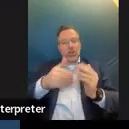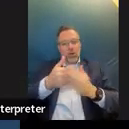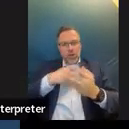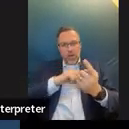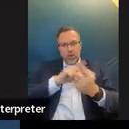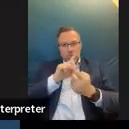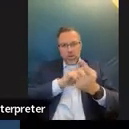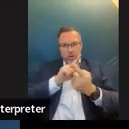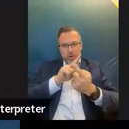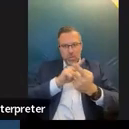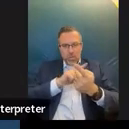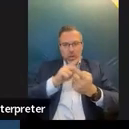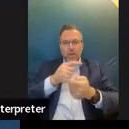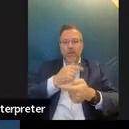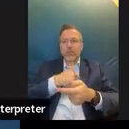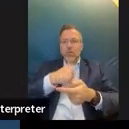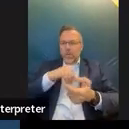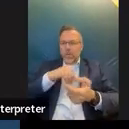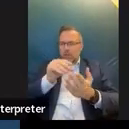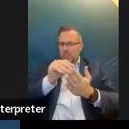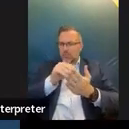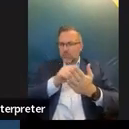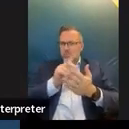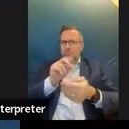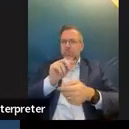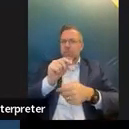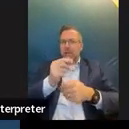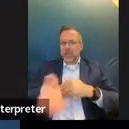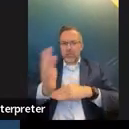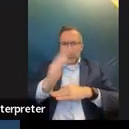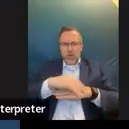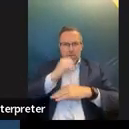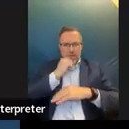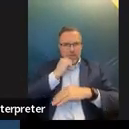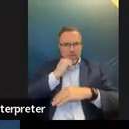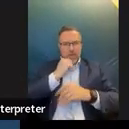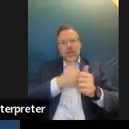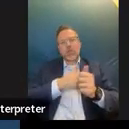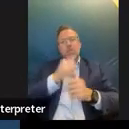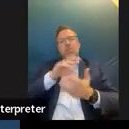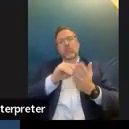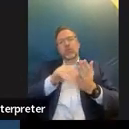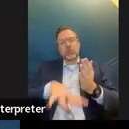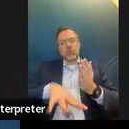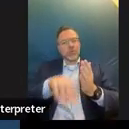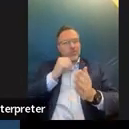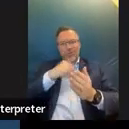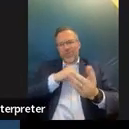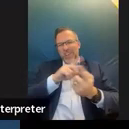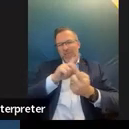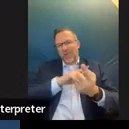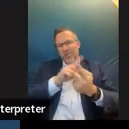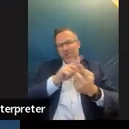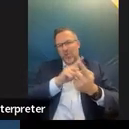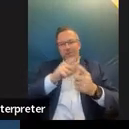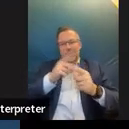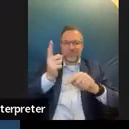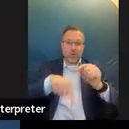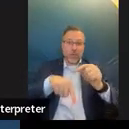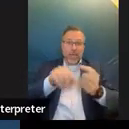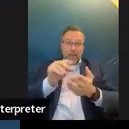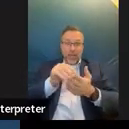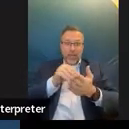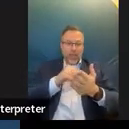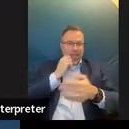data all day, every day. But most students don't have one-on-ones and you're not going to be able to take data all day, every day.